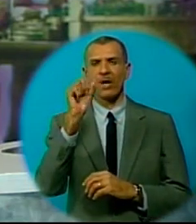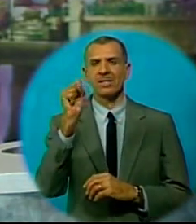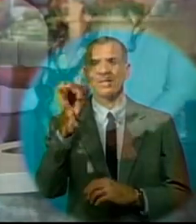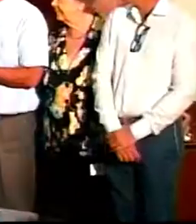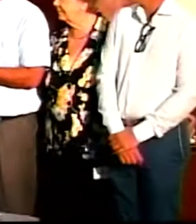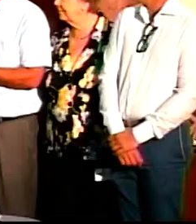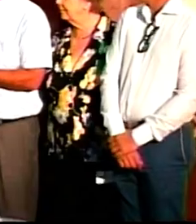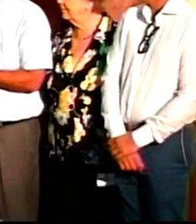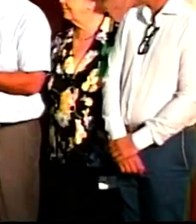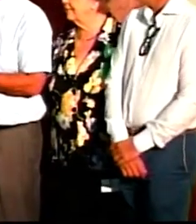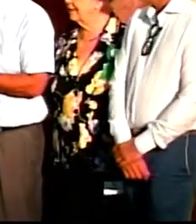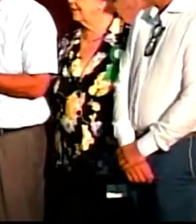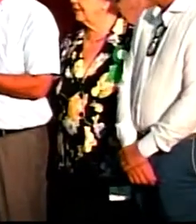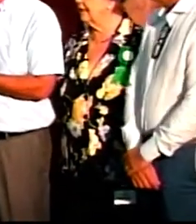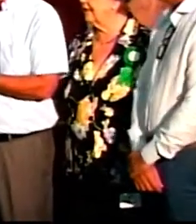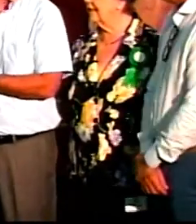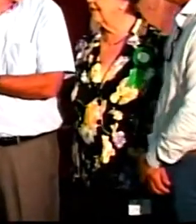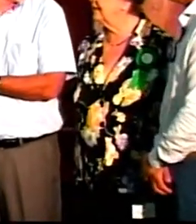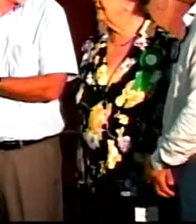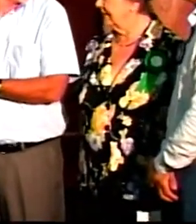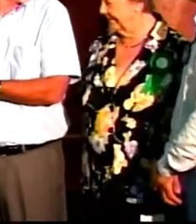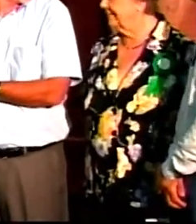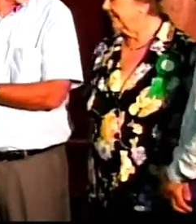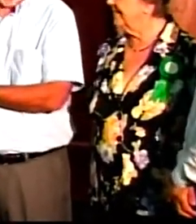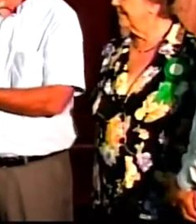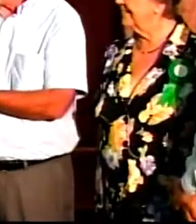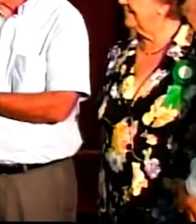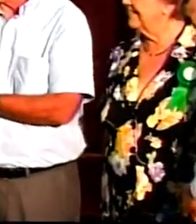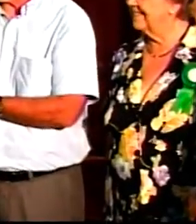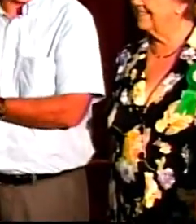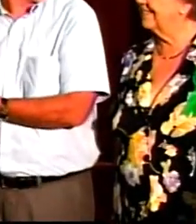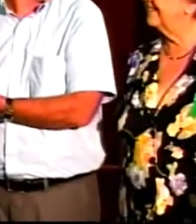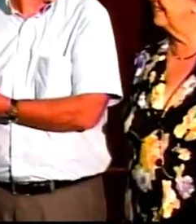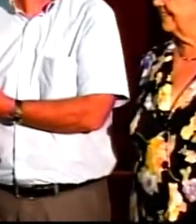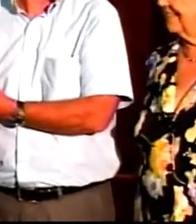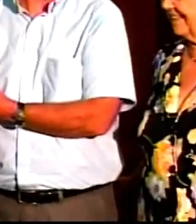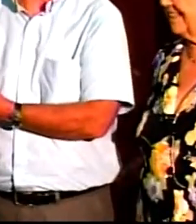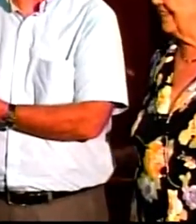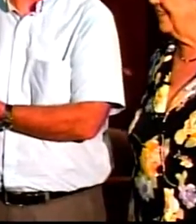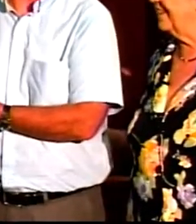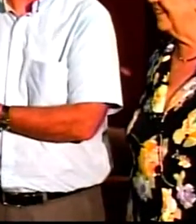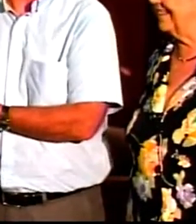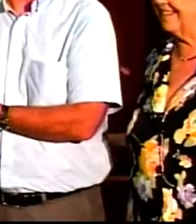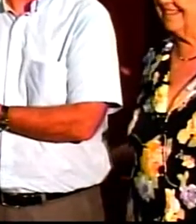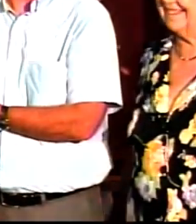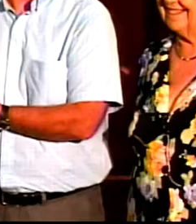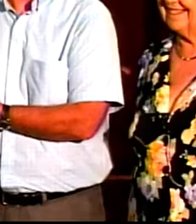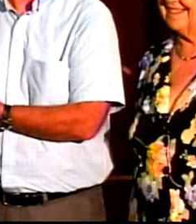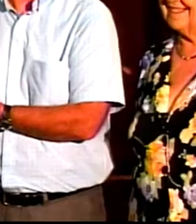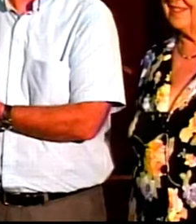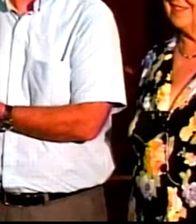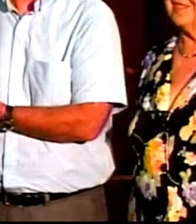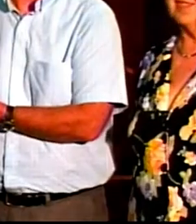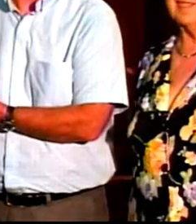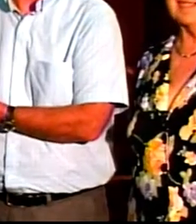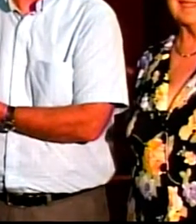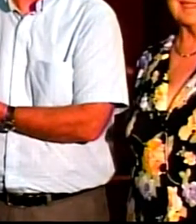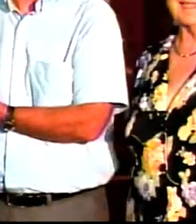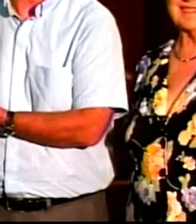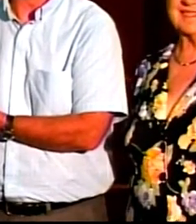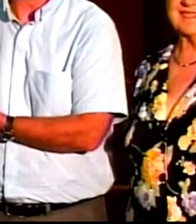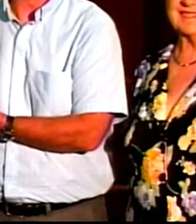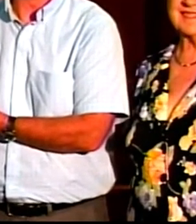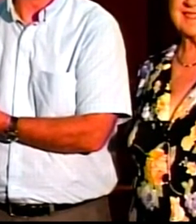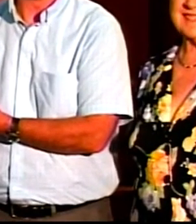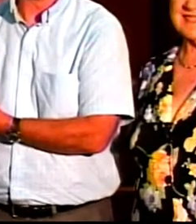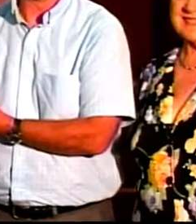at a presentation of a check for over $20,000 from the Shell Western Supply and Trading Company Limited to the Barbados